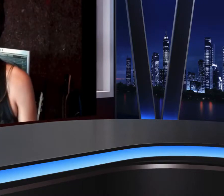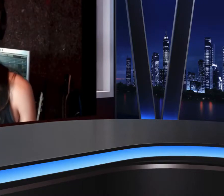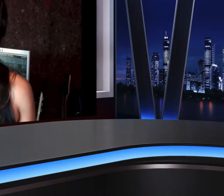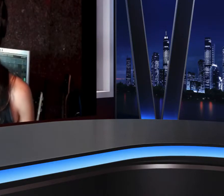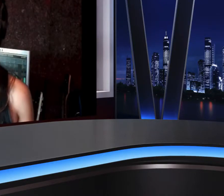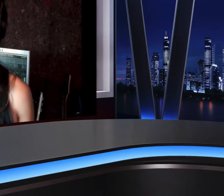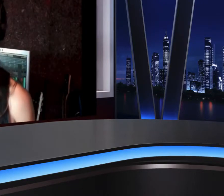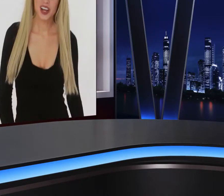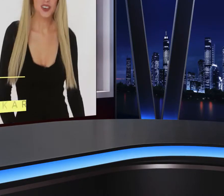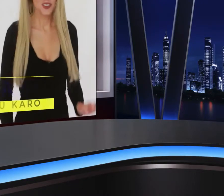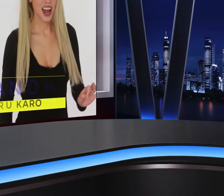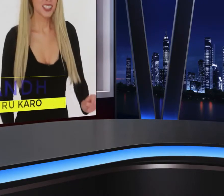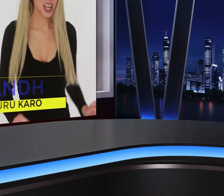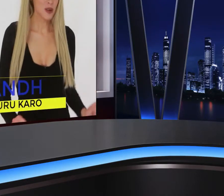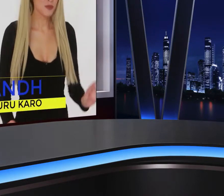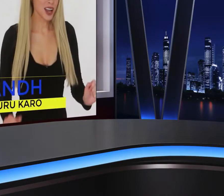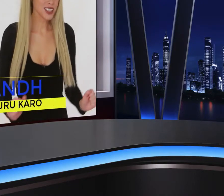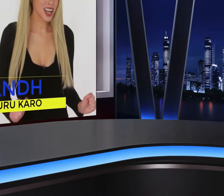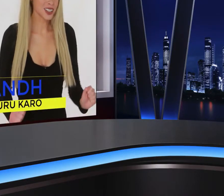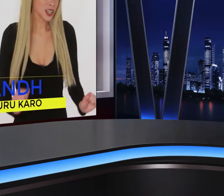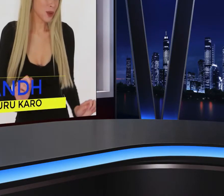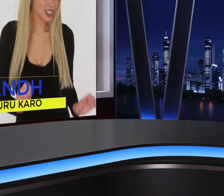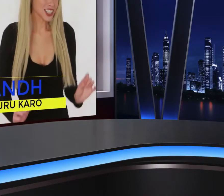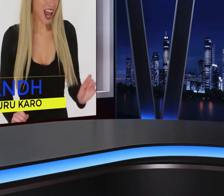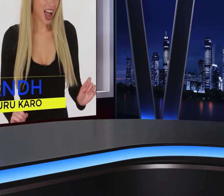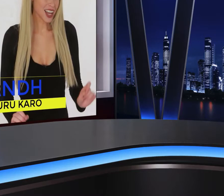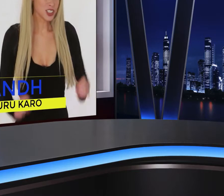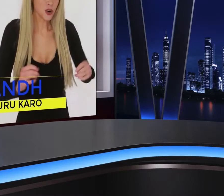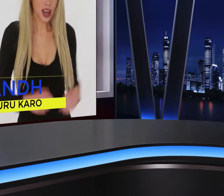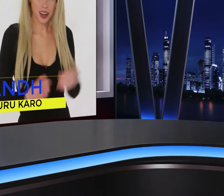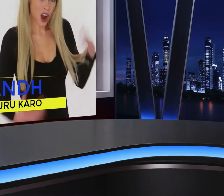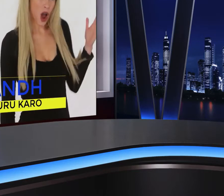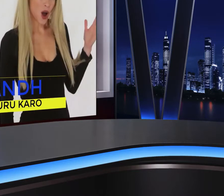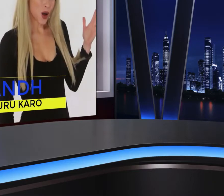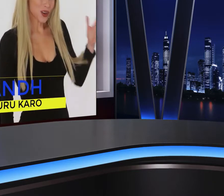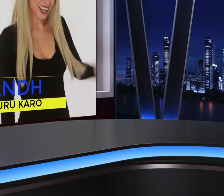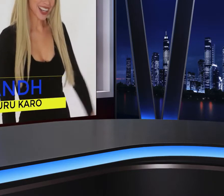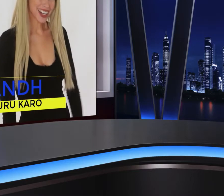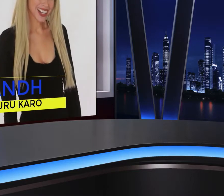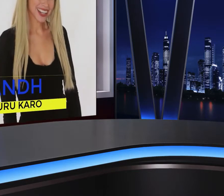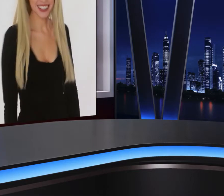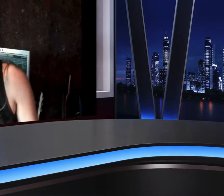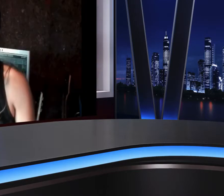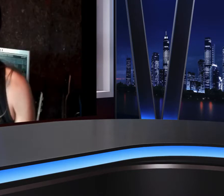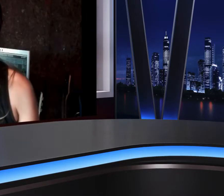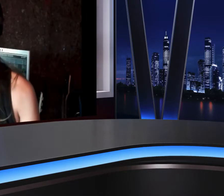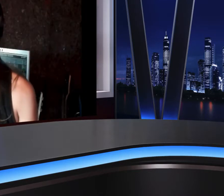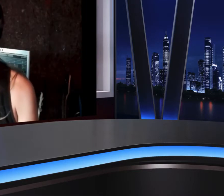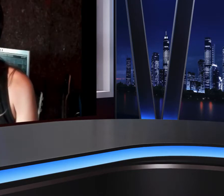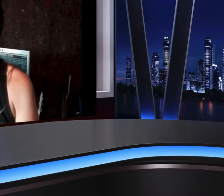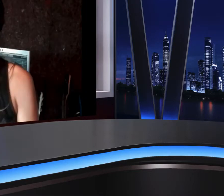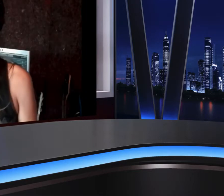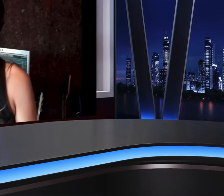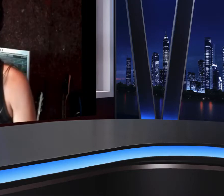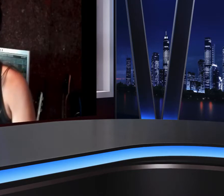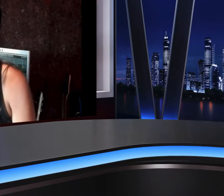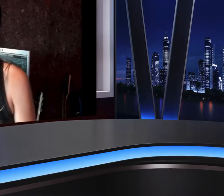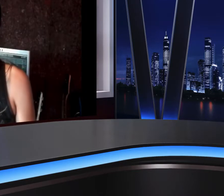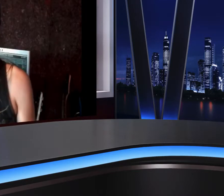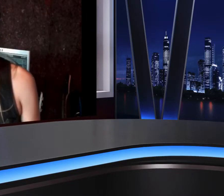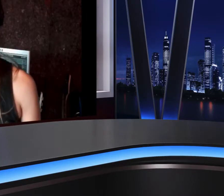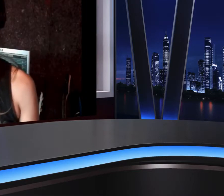Uncle makes math easy. Ratta banat samajhna shuru karo. Math Uncle makes